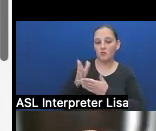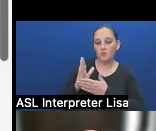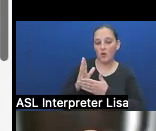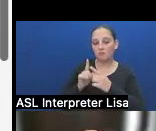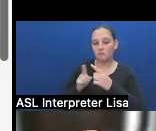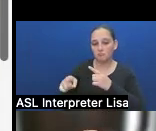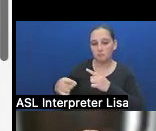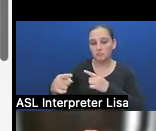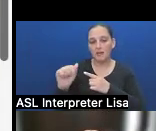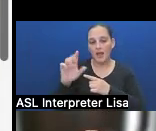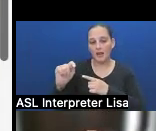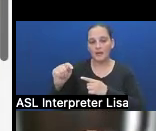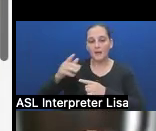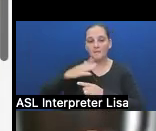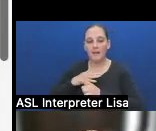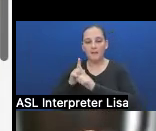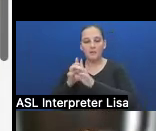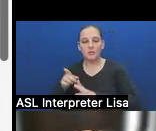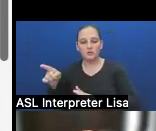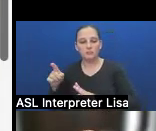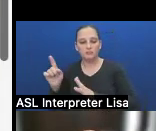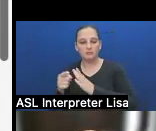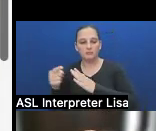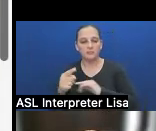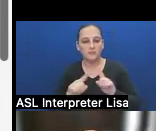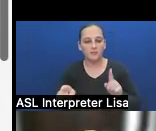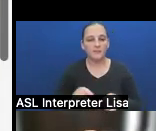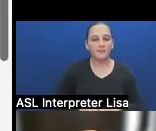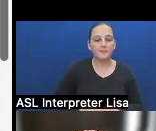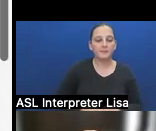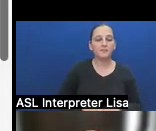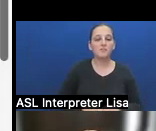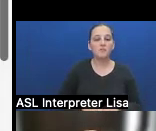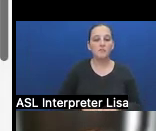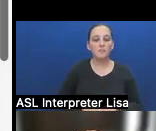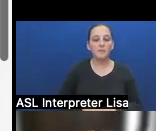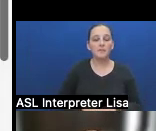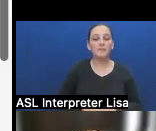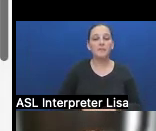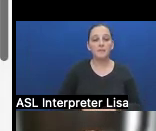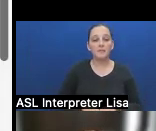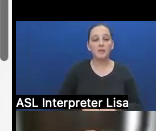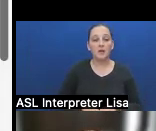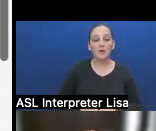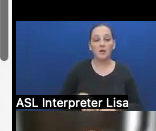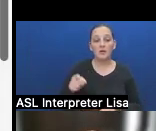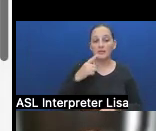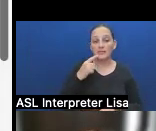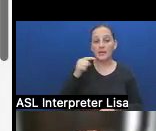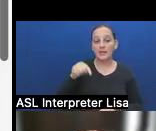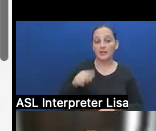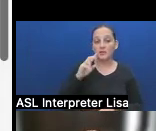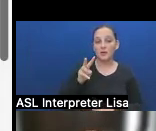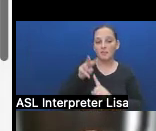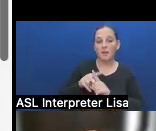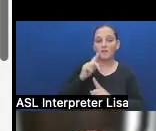mentor came a different way. So the current Ed 504 reg says this part applies to each recipient of federal financial